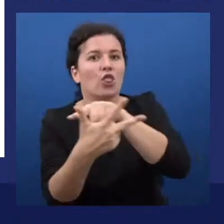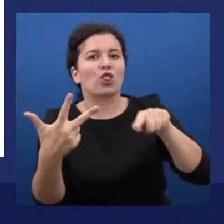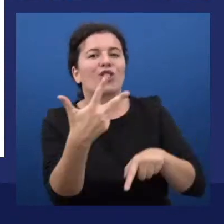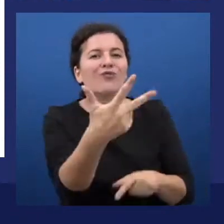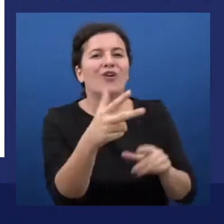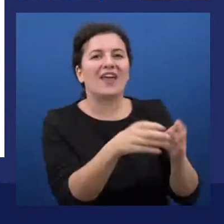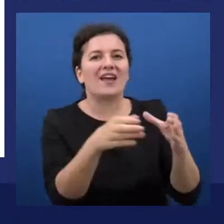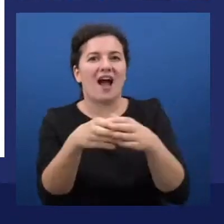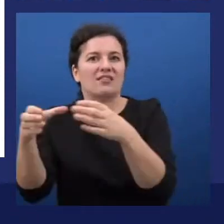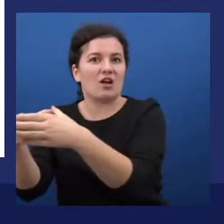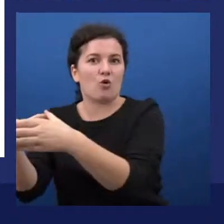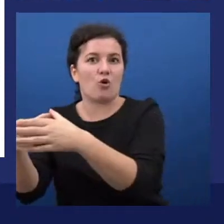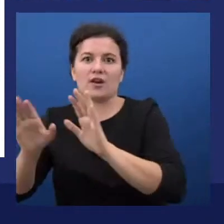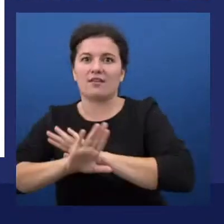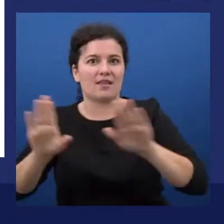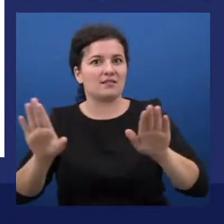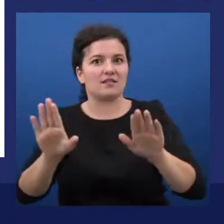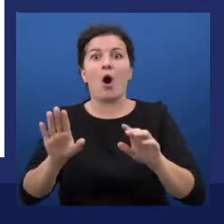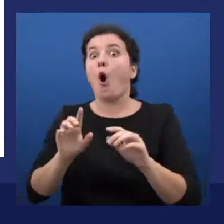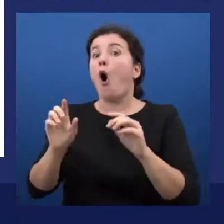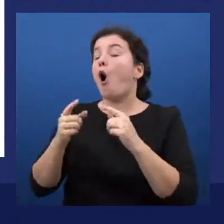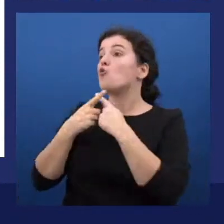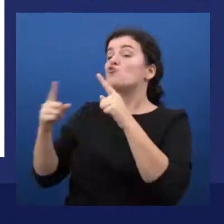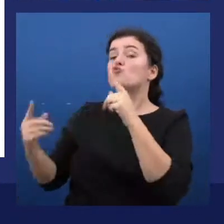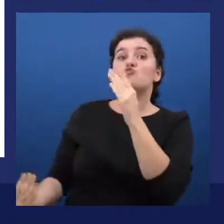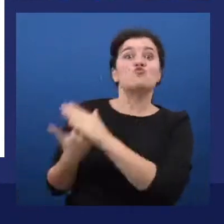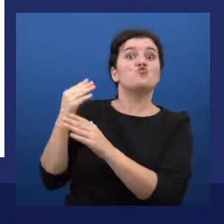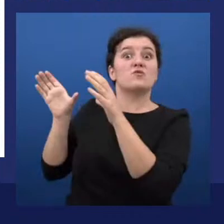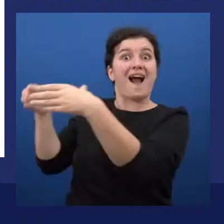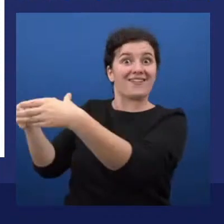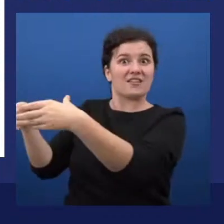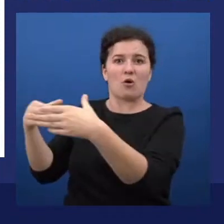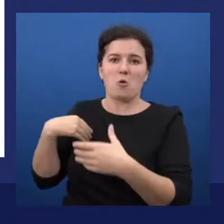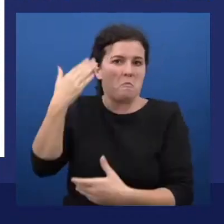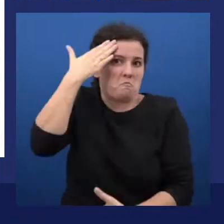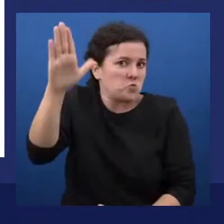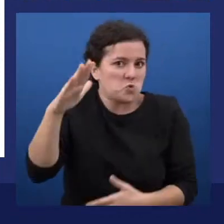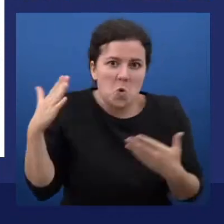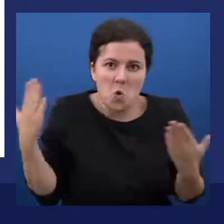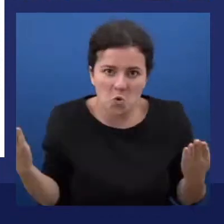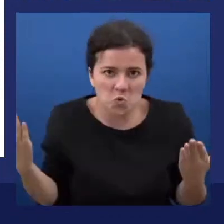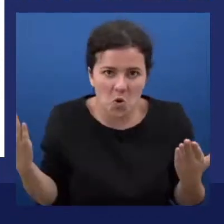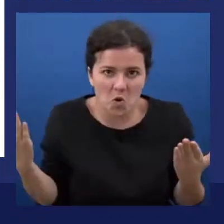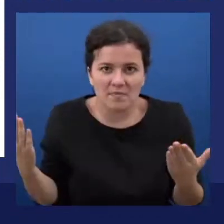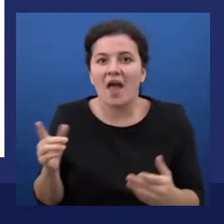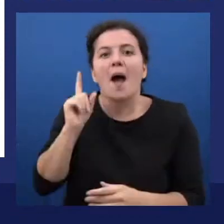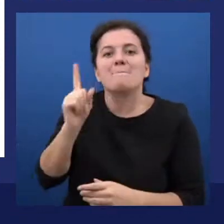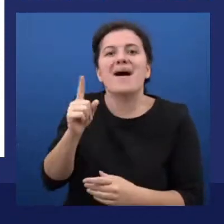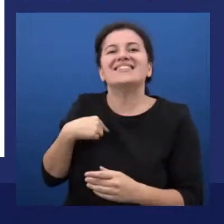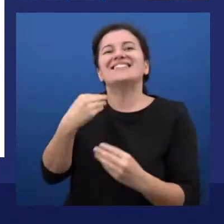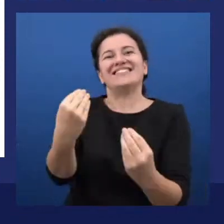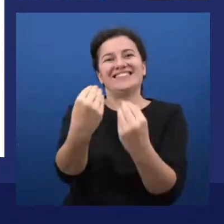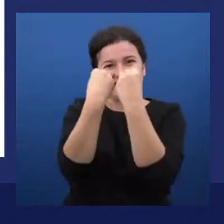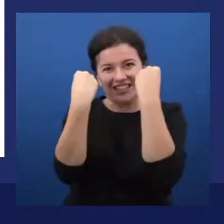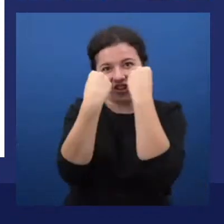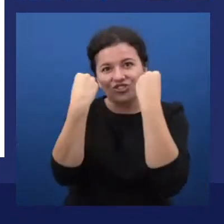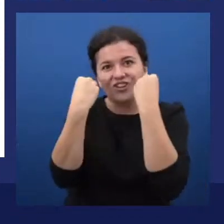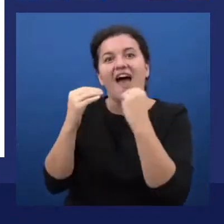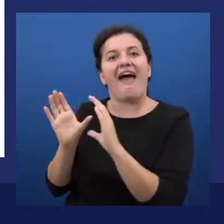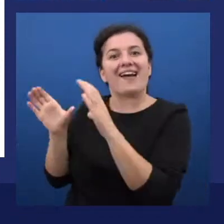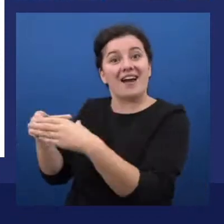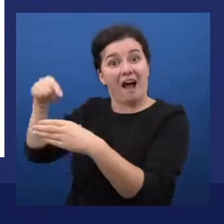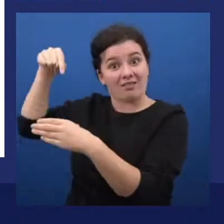retrain. Yeah, probably. It wouldn't be too difficult, I think, to get you, but we can try